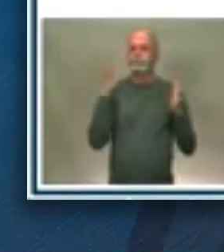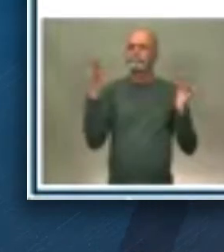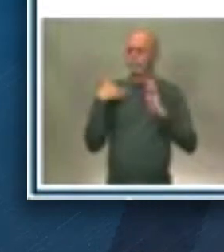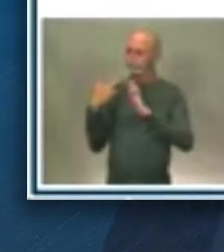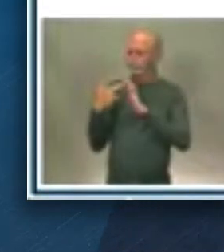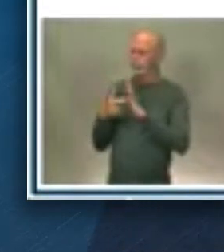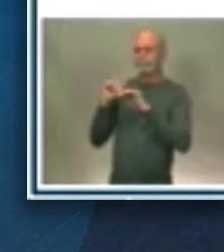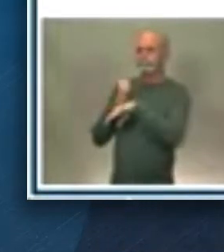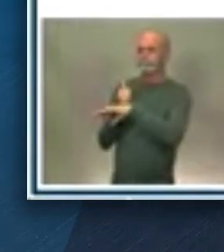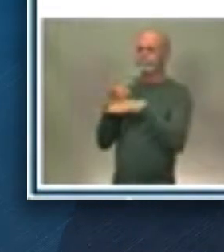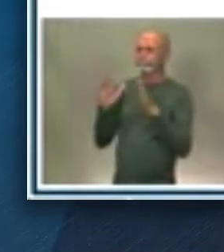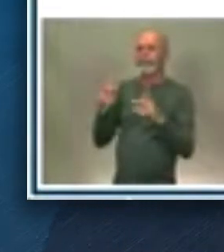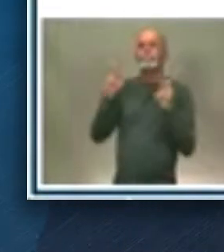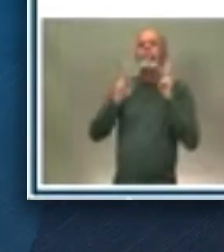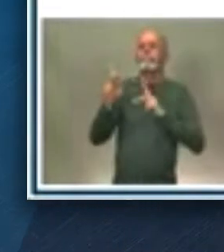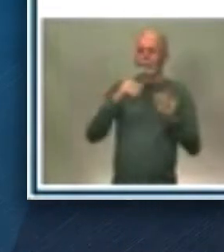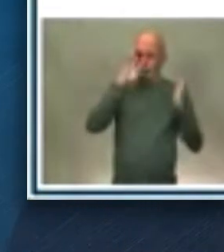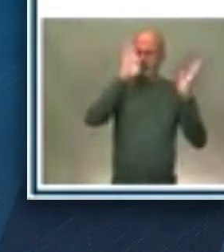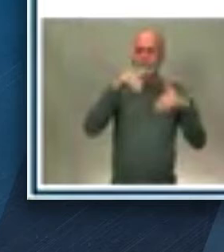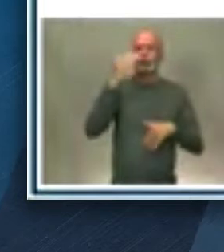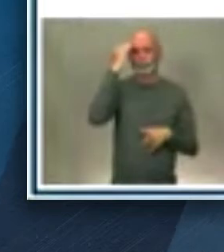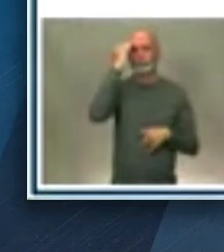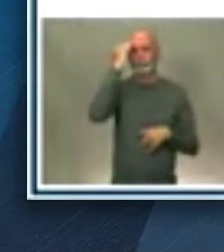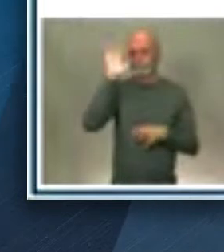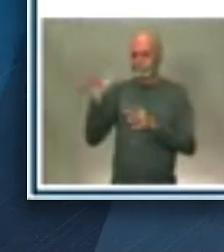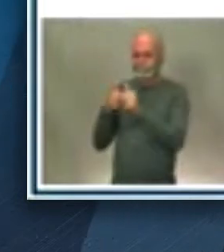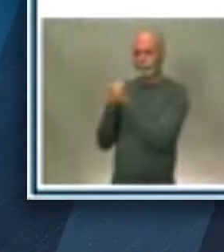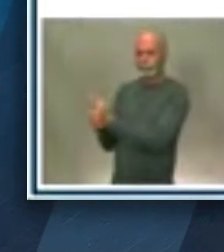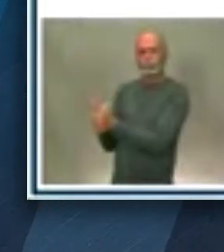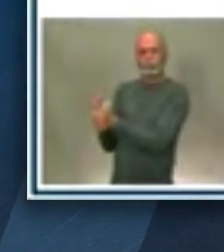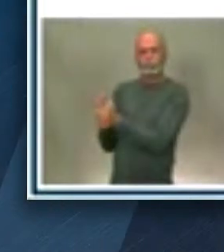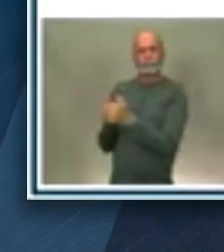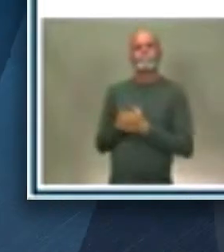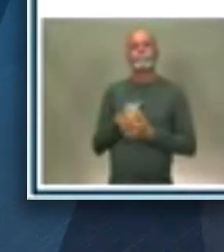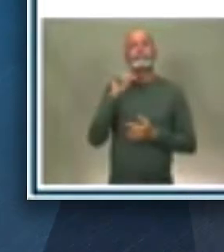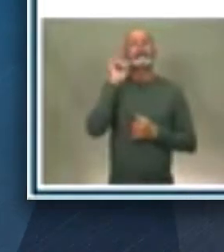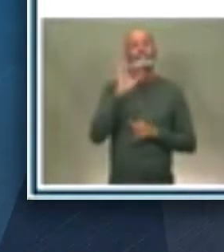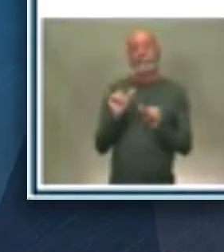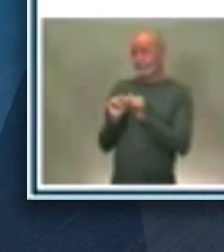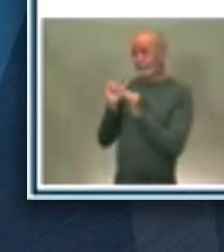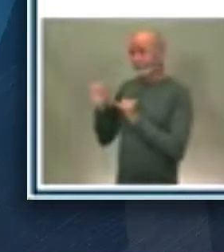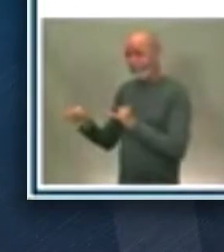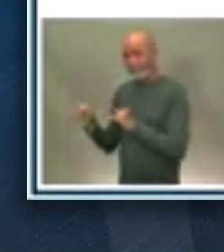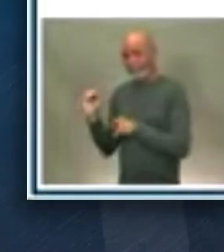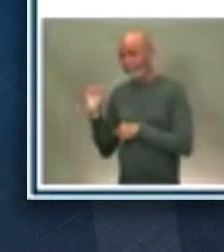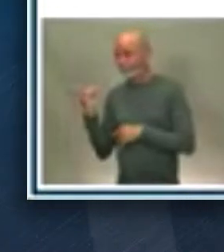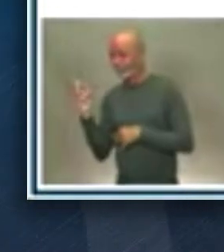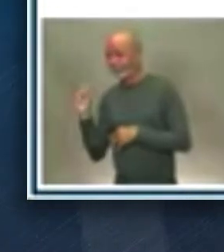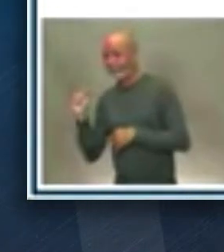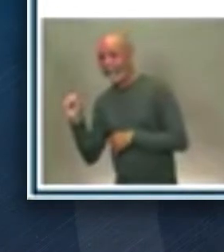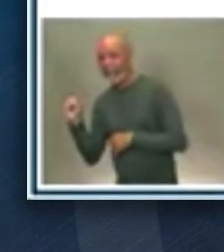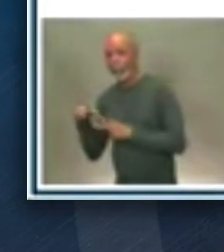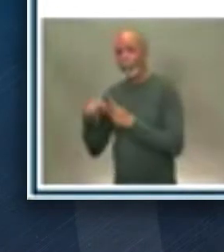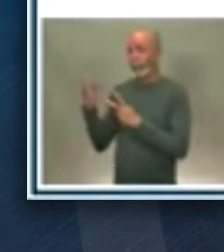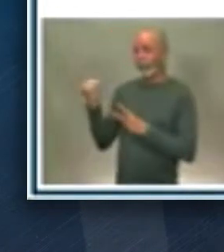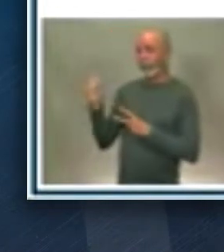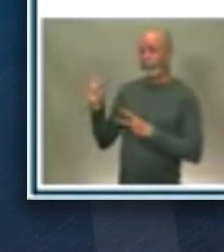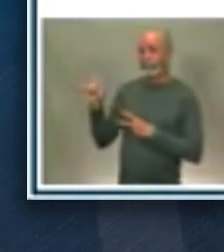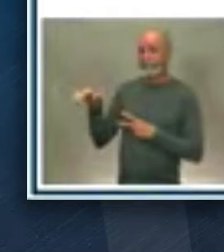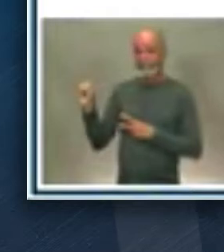be expected to follow if they're required, whether it's 7 or 14 days of isolation upon entry to Nova